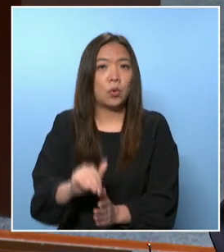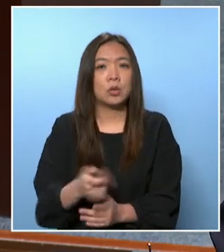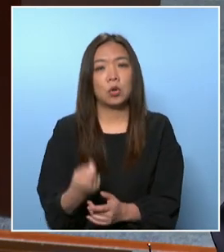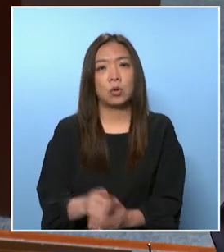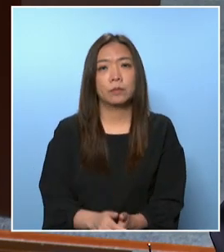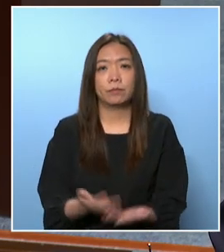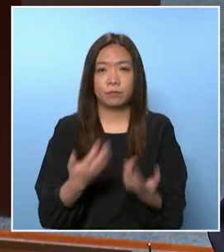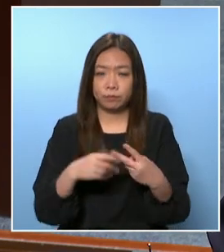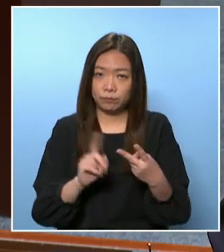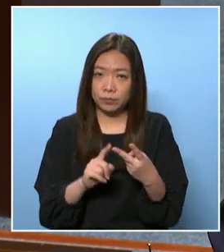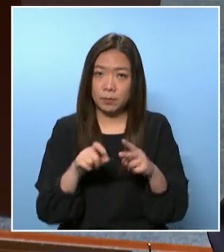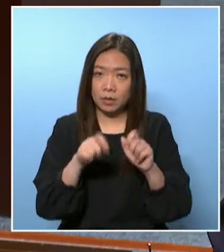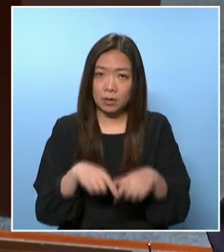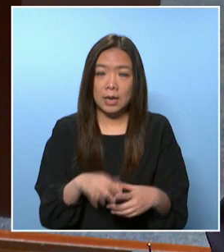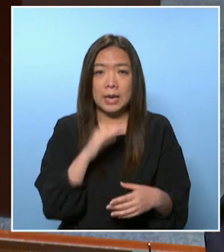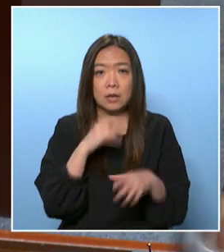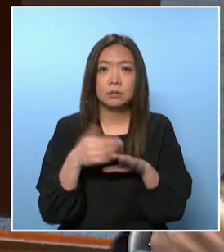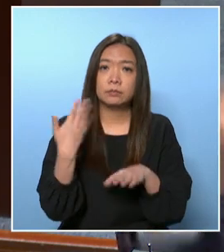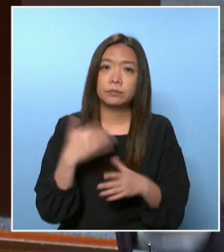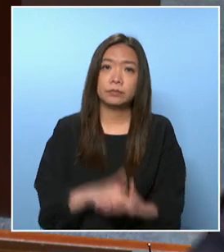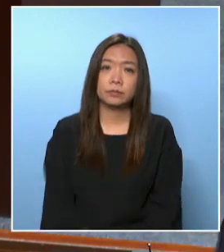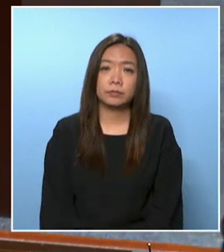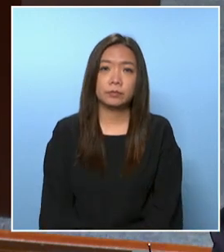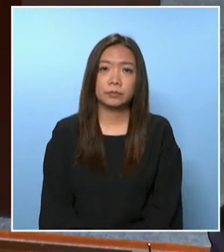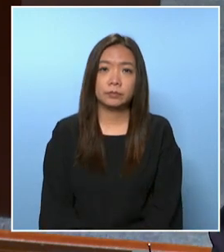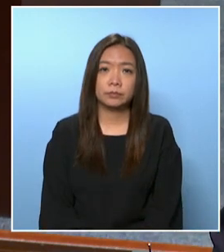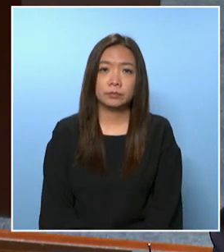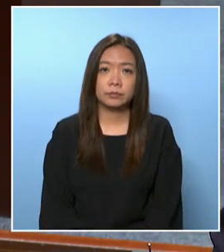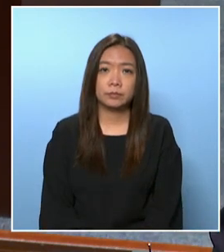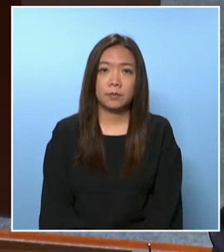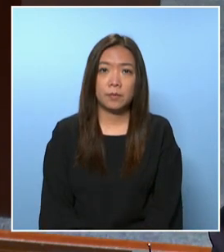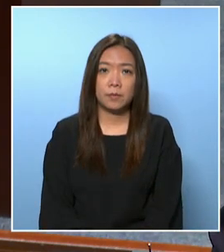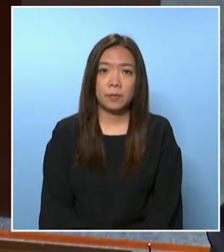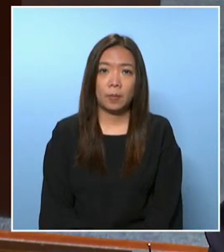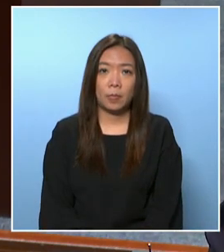to the patients. Second, this is a question.